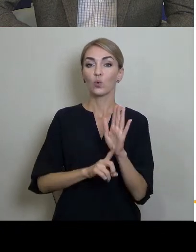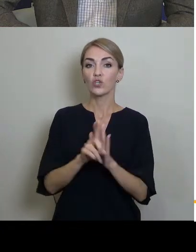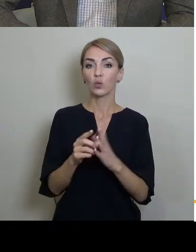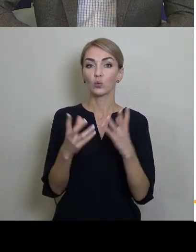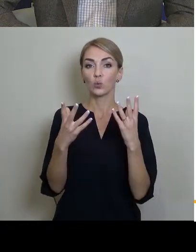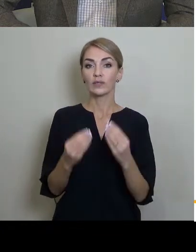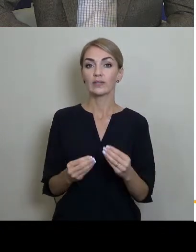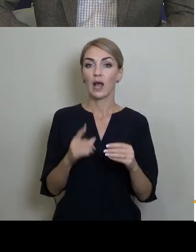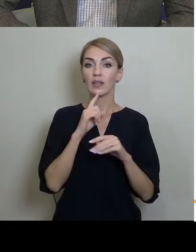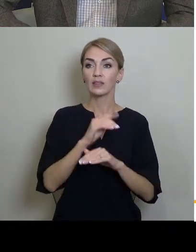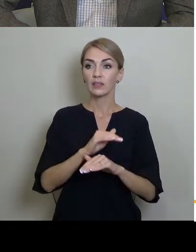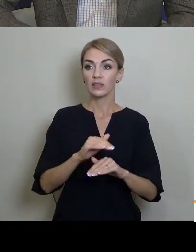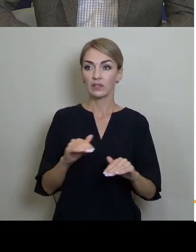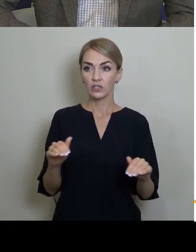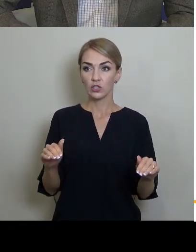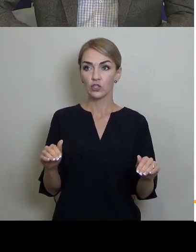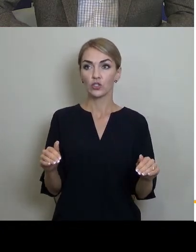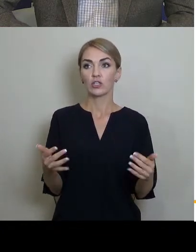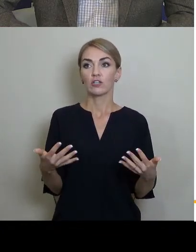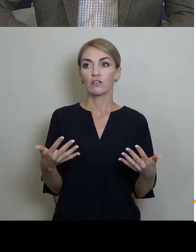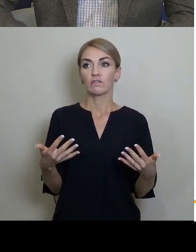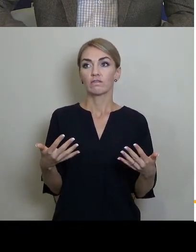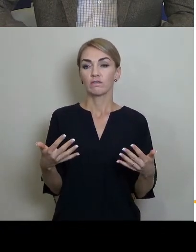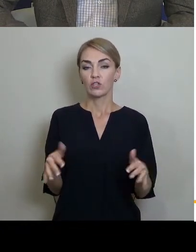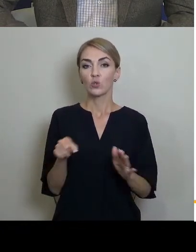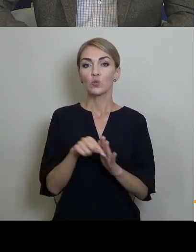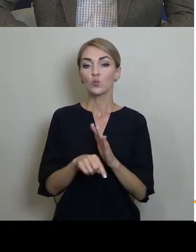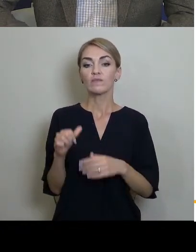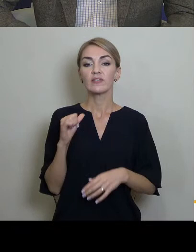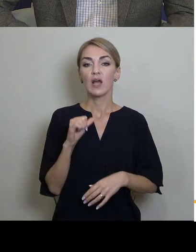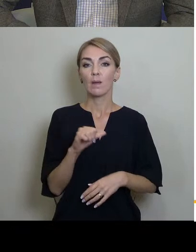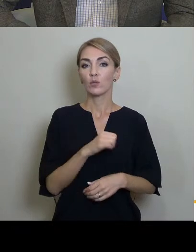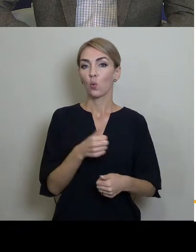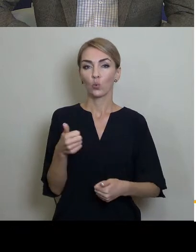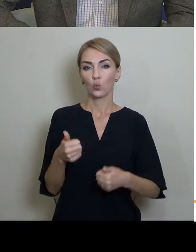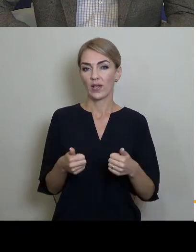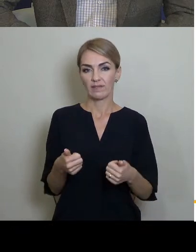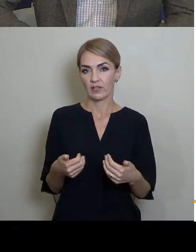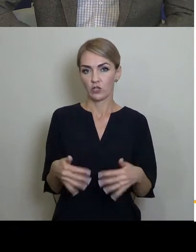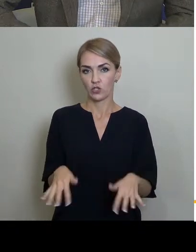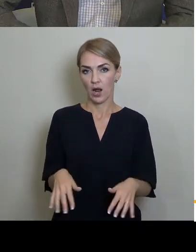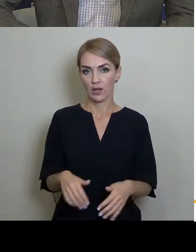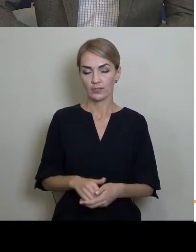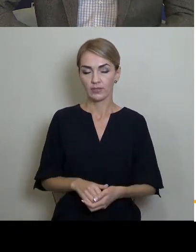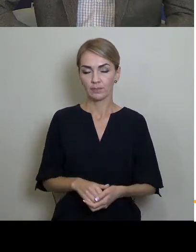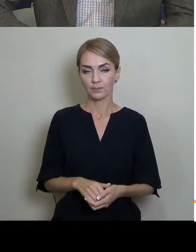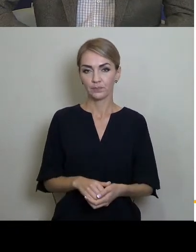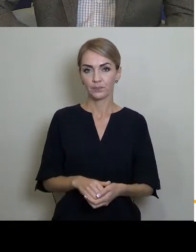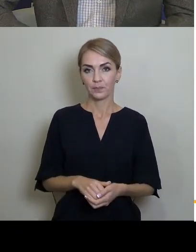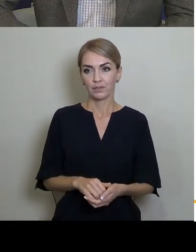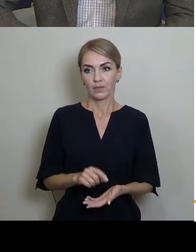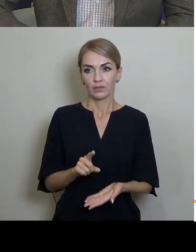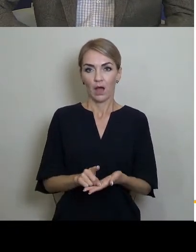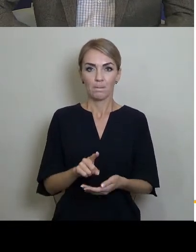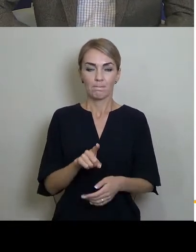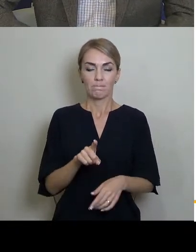war after the elections have taken place, and they wage the war during the